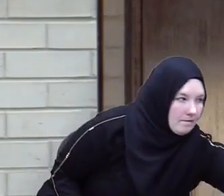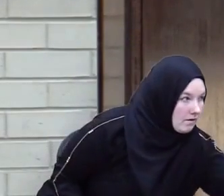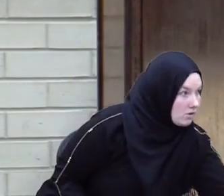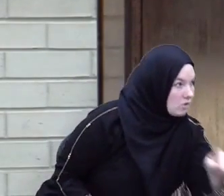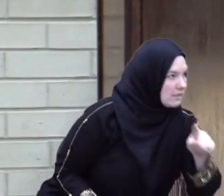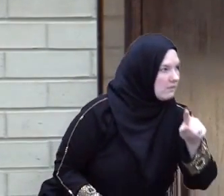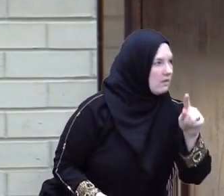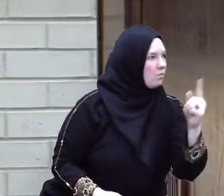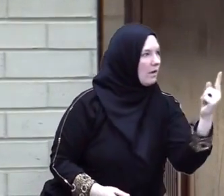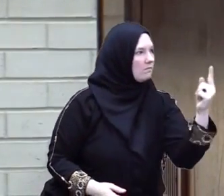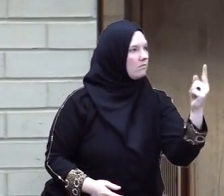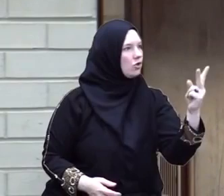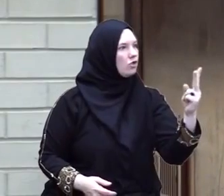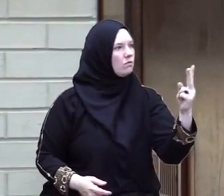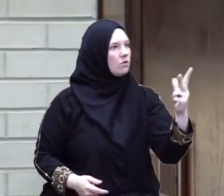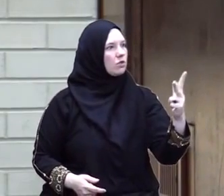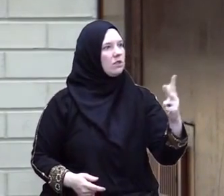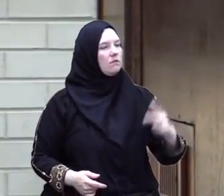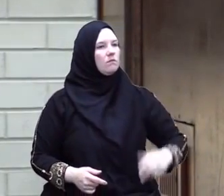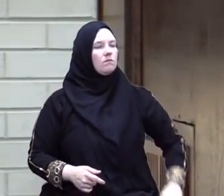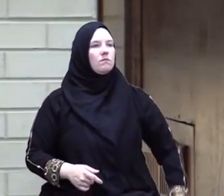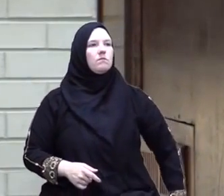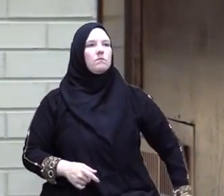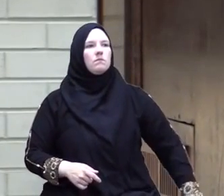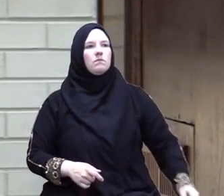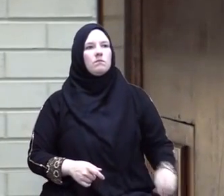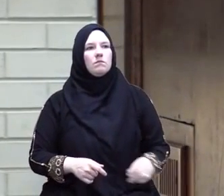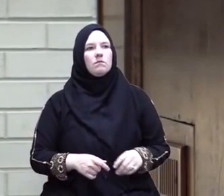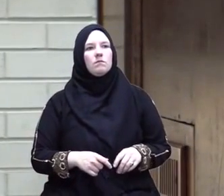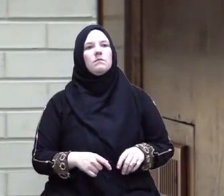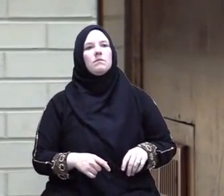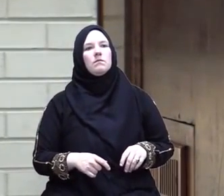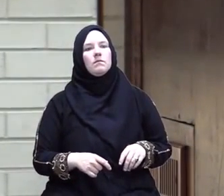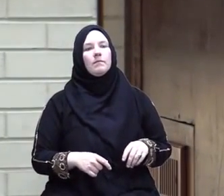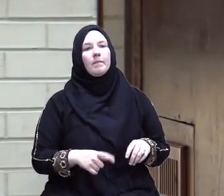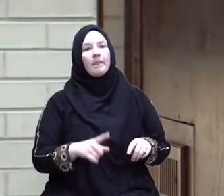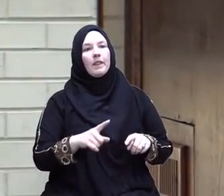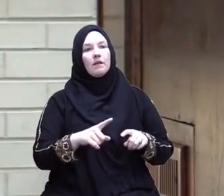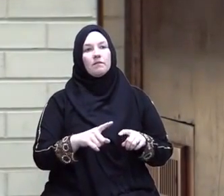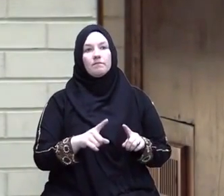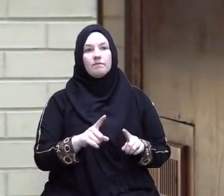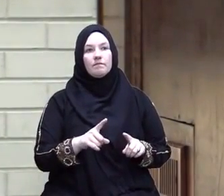to. So primarily, you have to invite them to Islam.